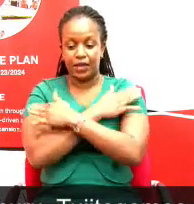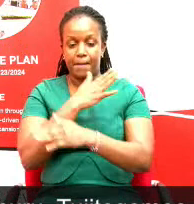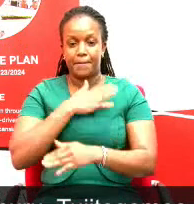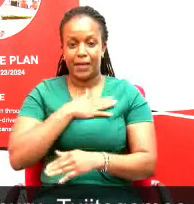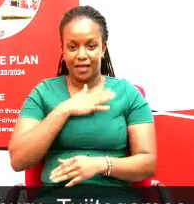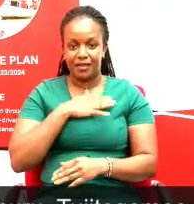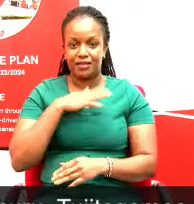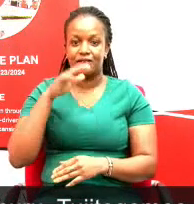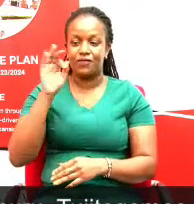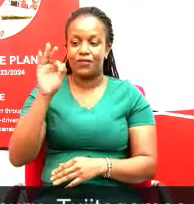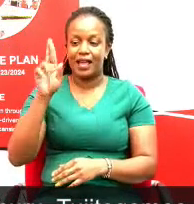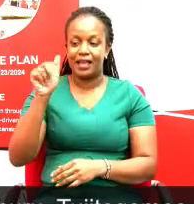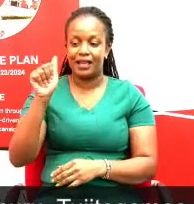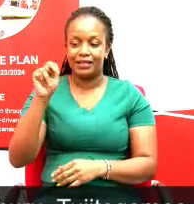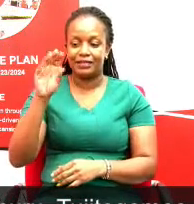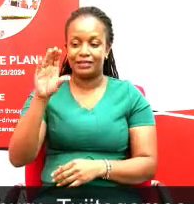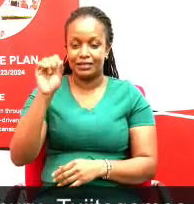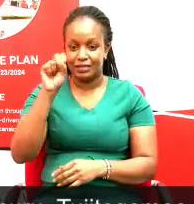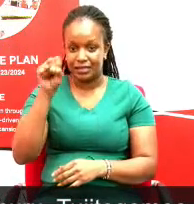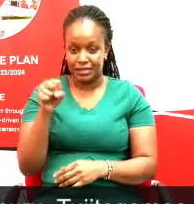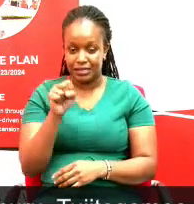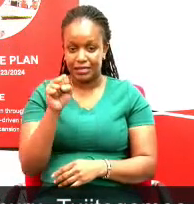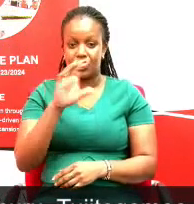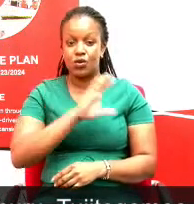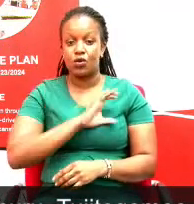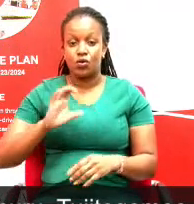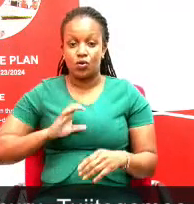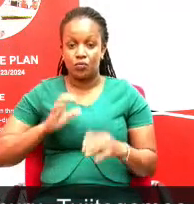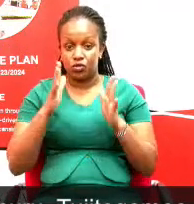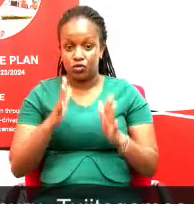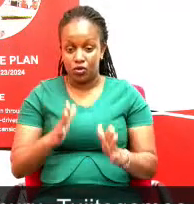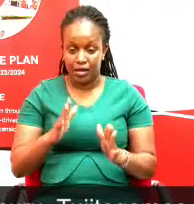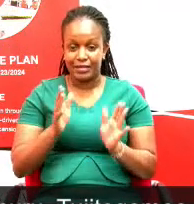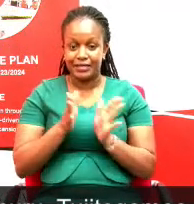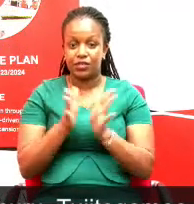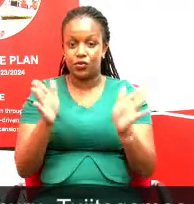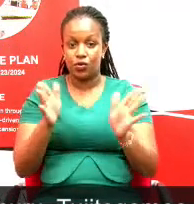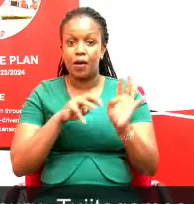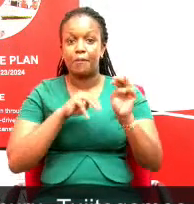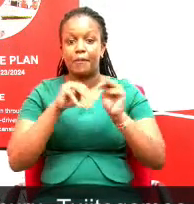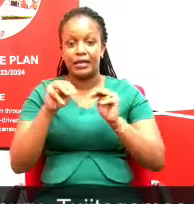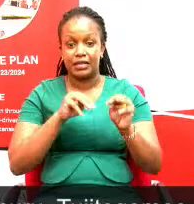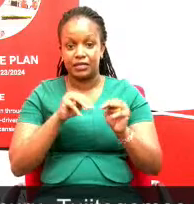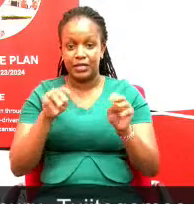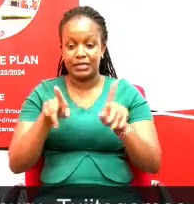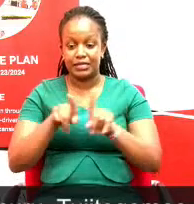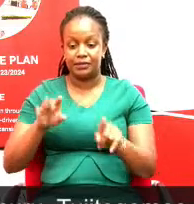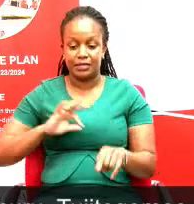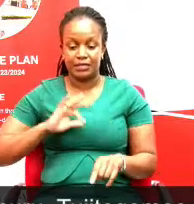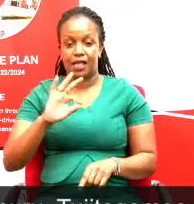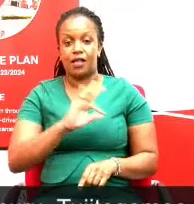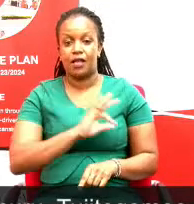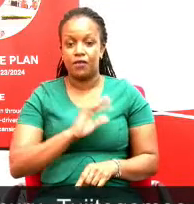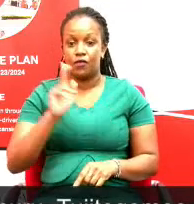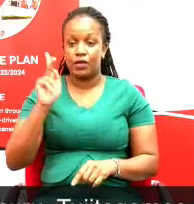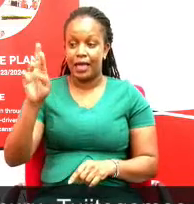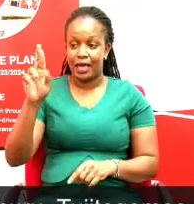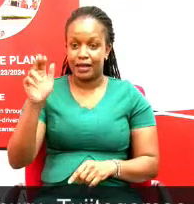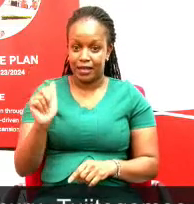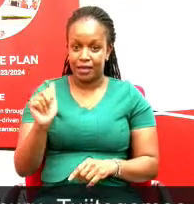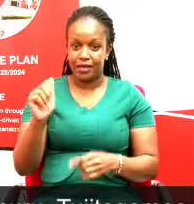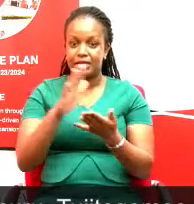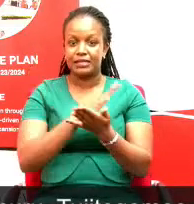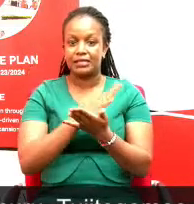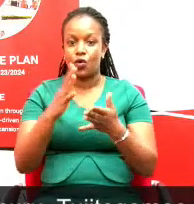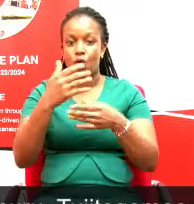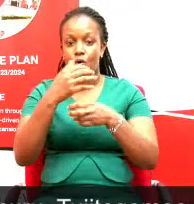Mudhaura, the Commissioner General Githin Mburu, management and staff of Kenya Revenue Authority,